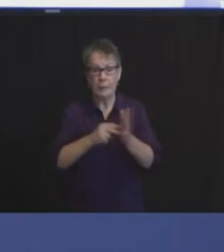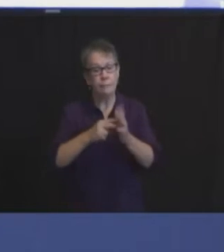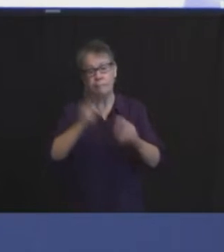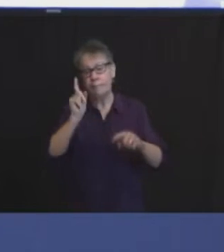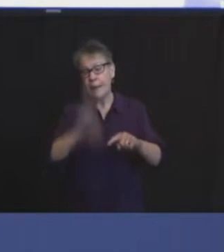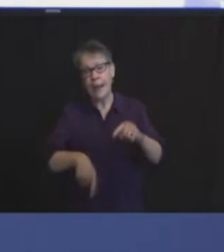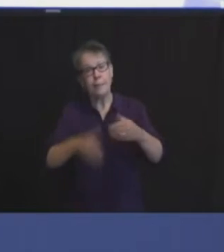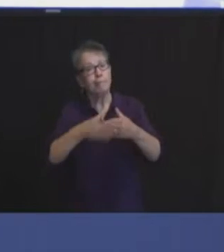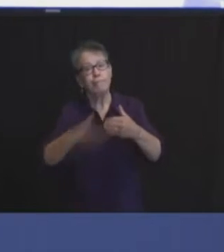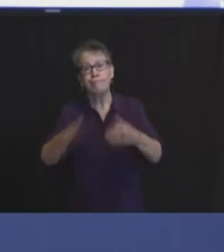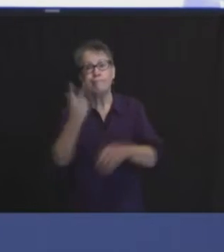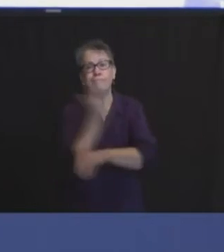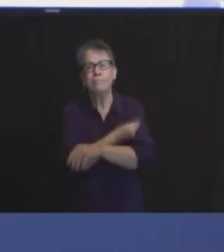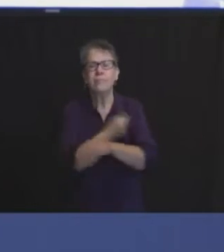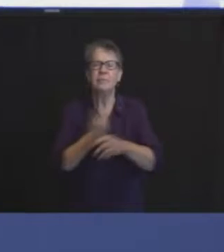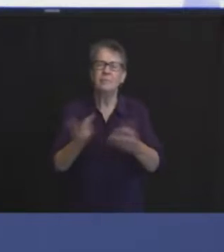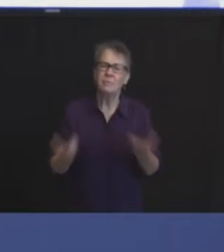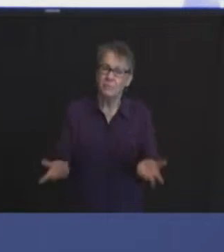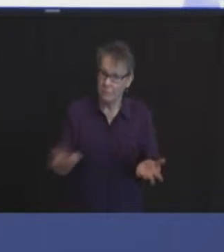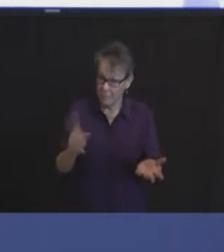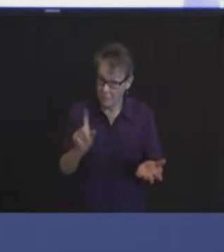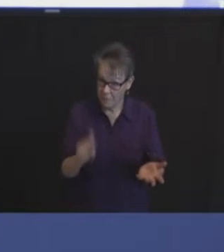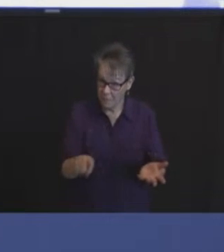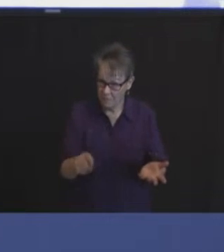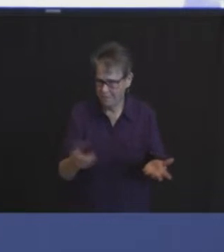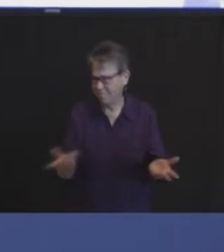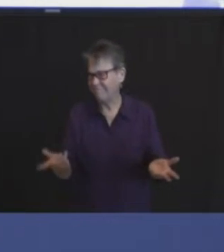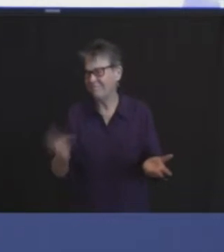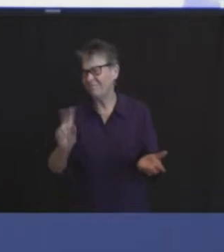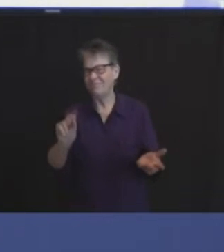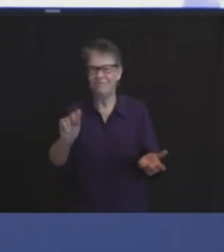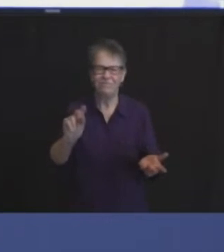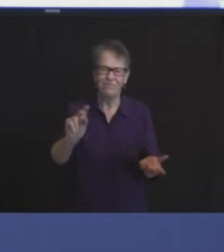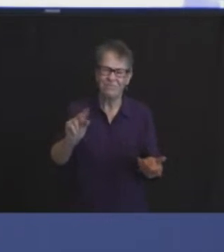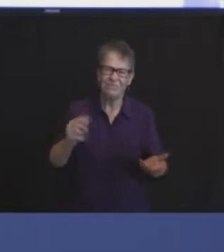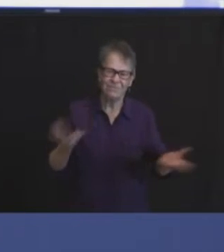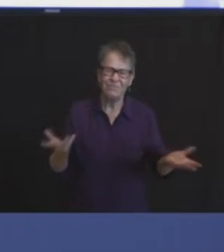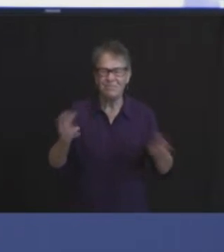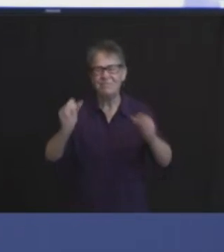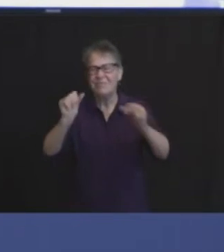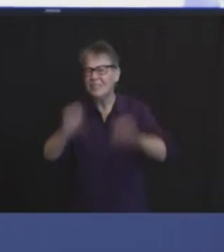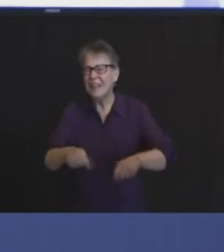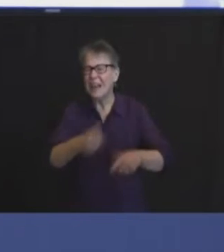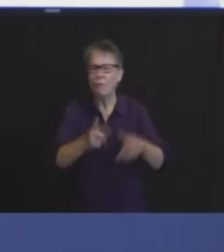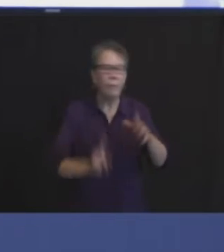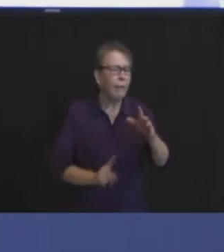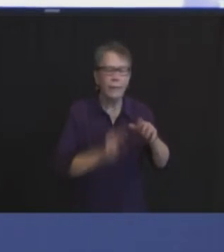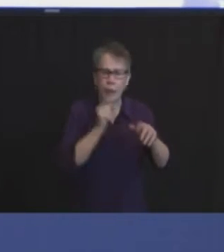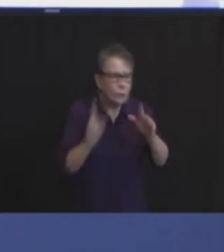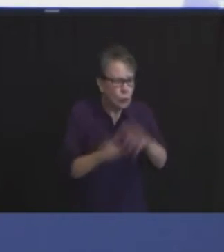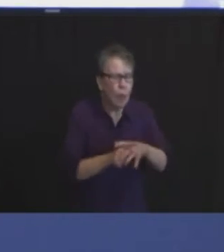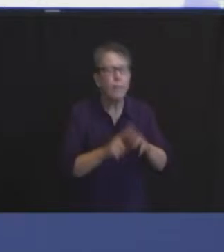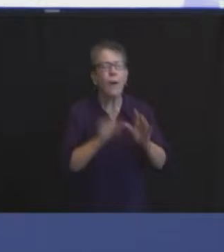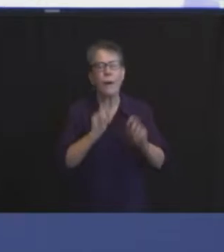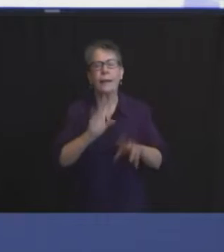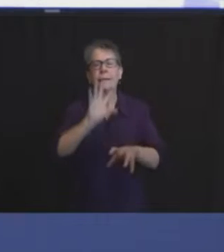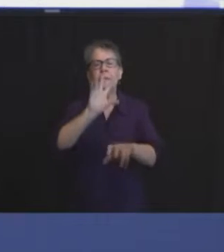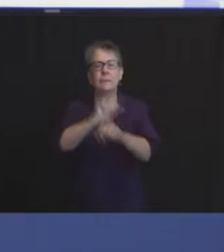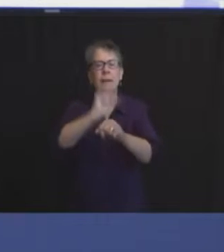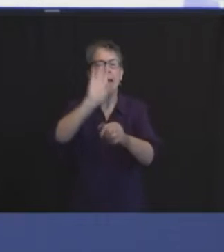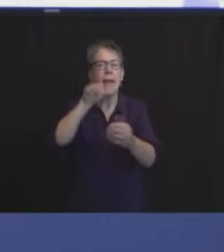any reason that further mandates on identification are necessary. It may be in the future,